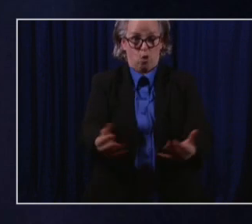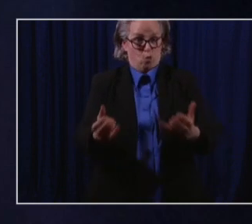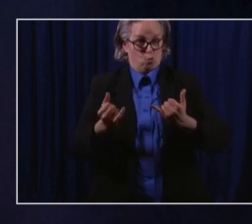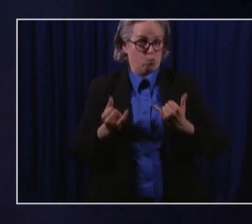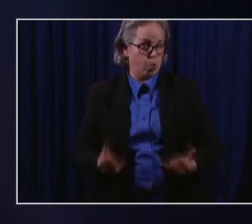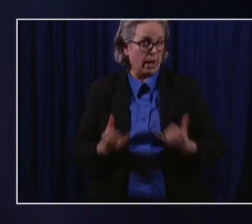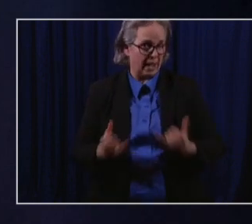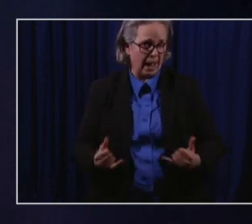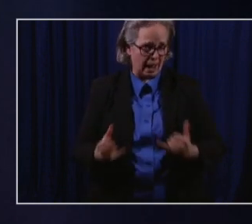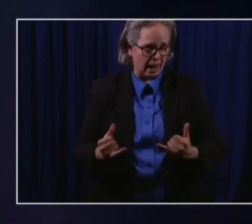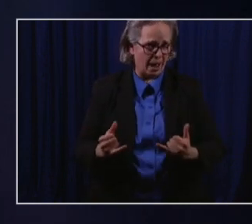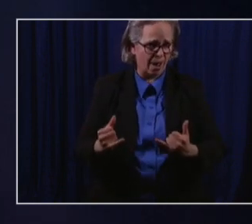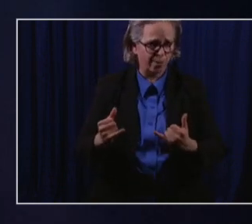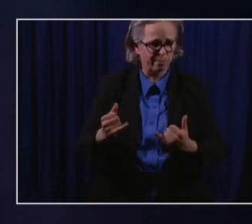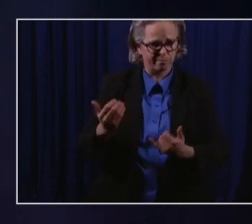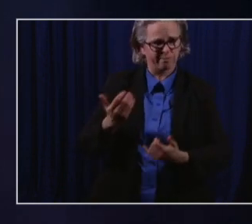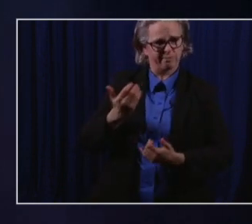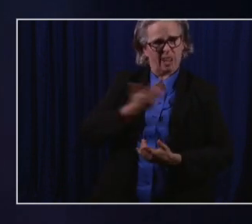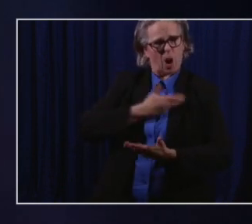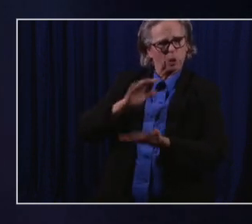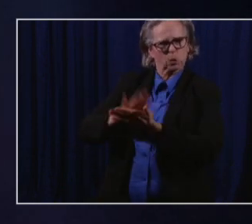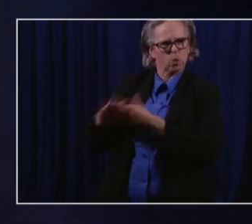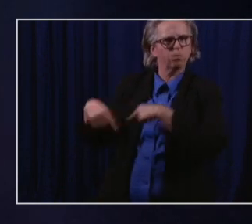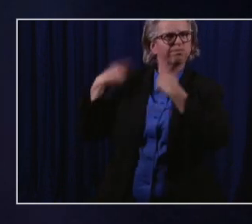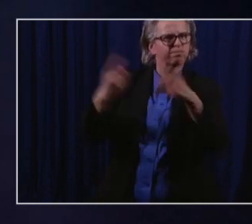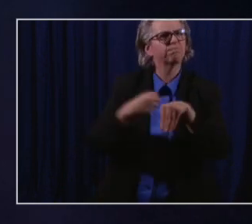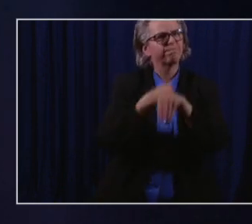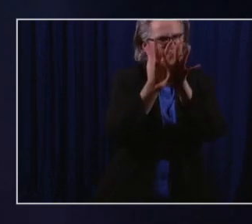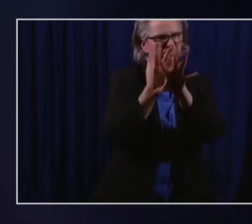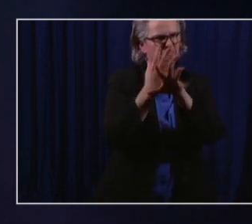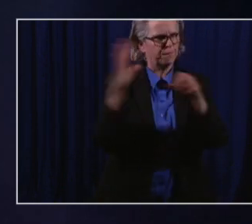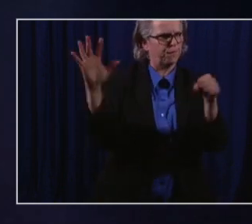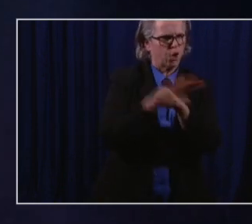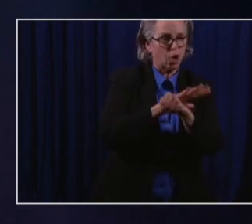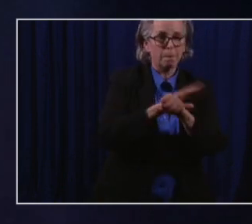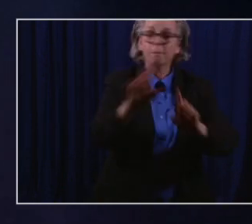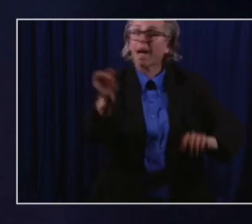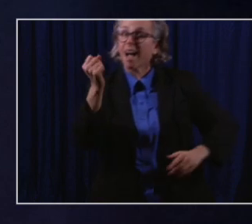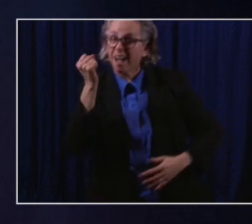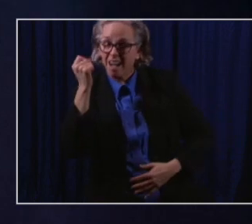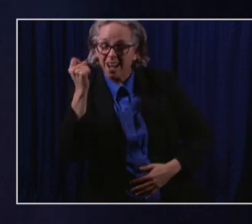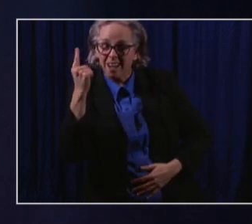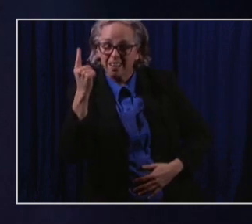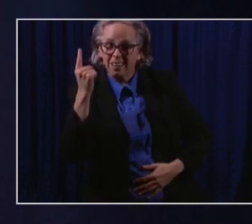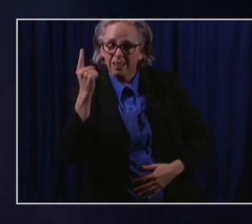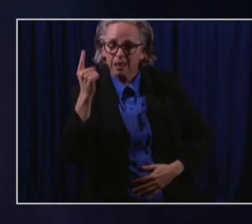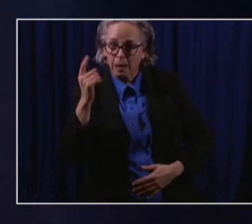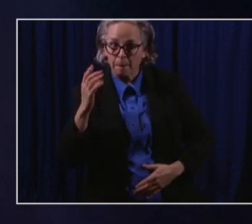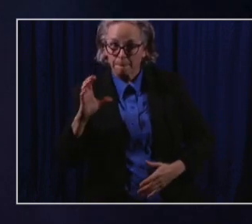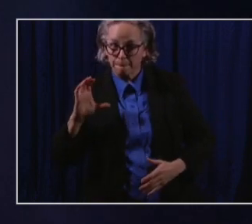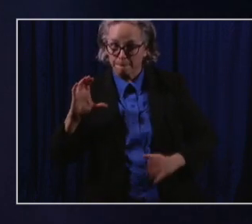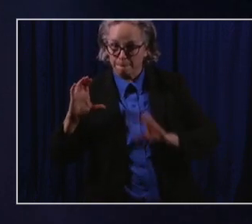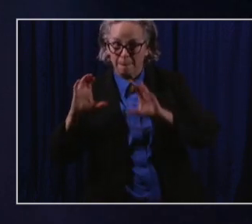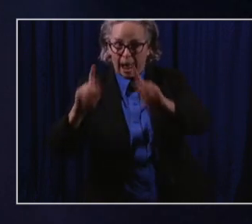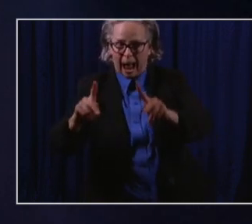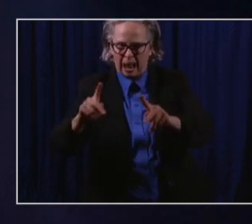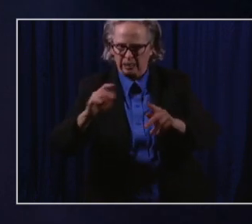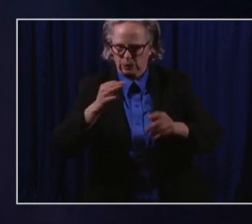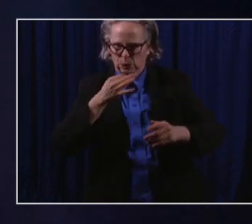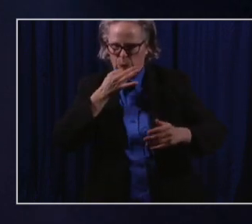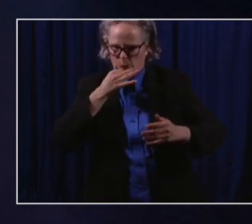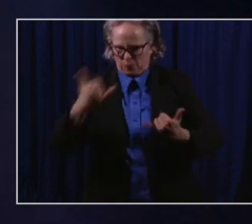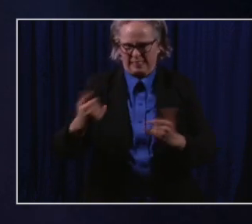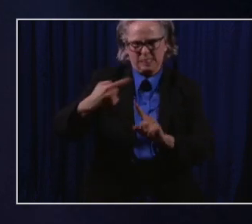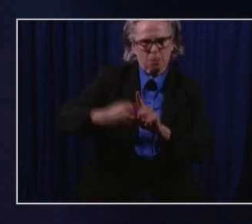are virtual, fully virtual, but we are looking forward to opening our school back up later this month to host some of